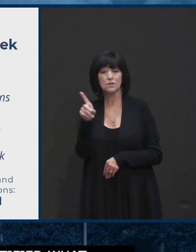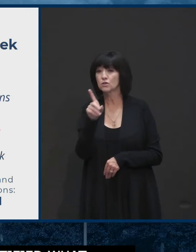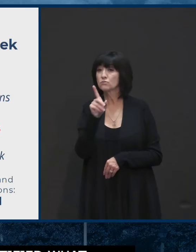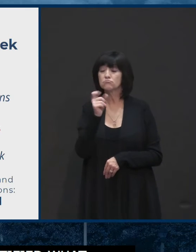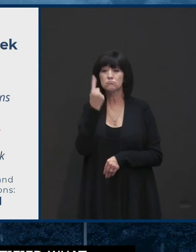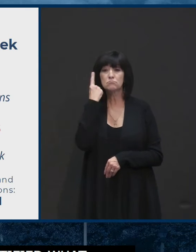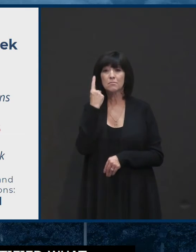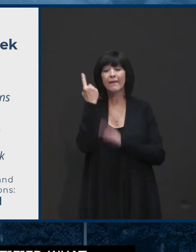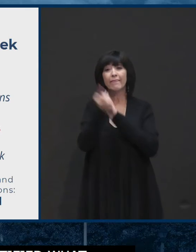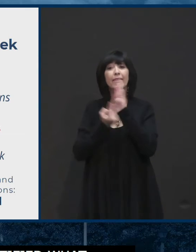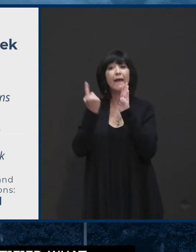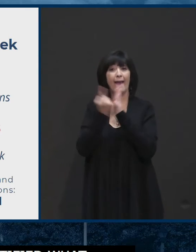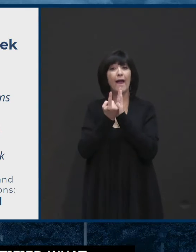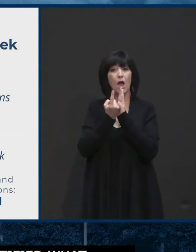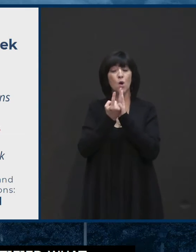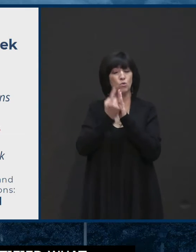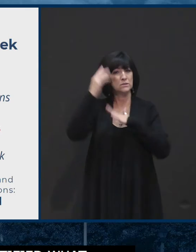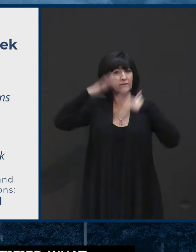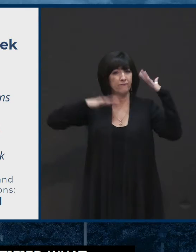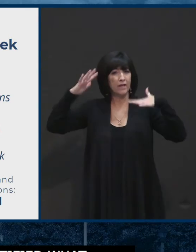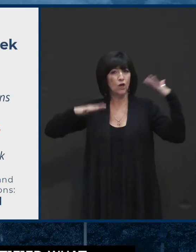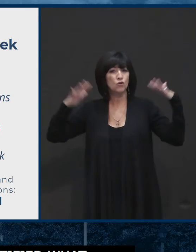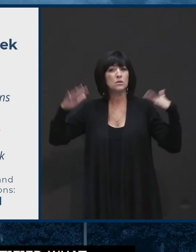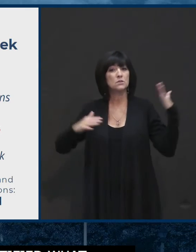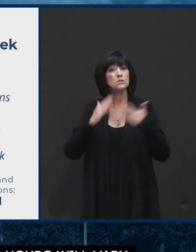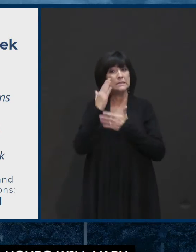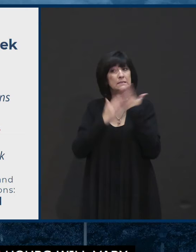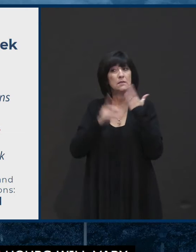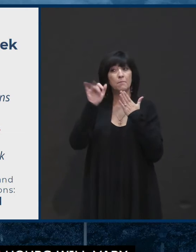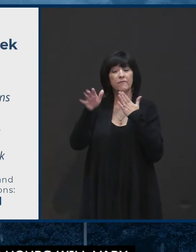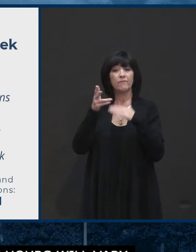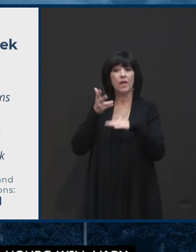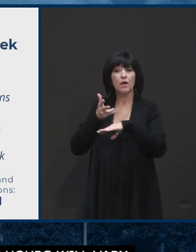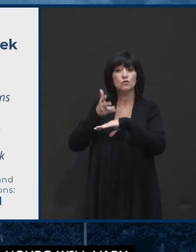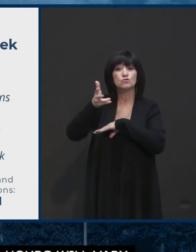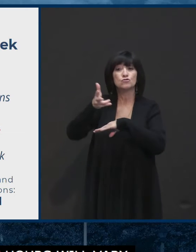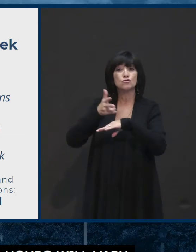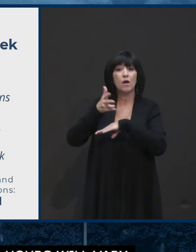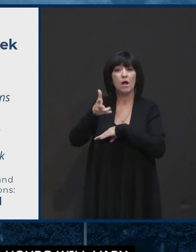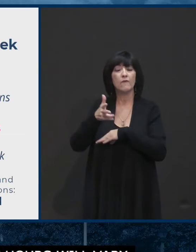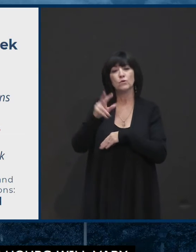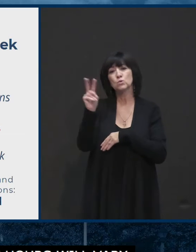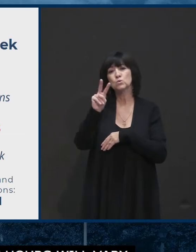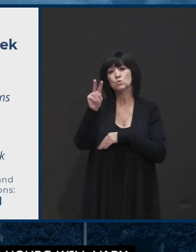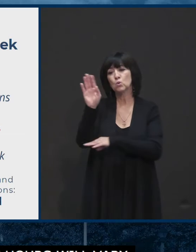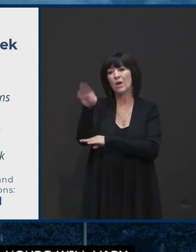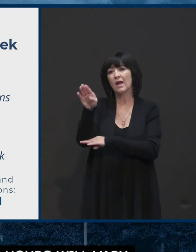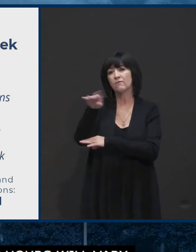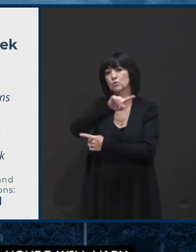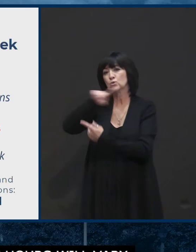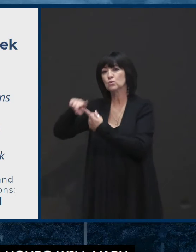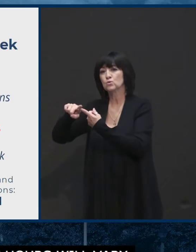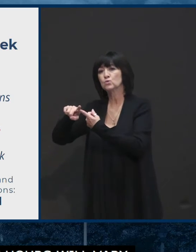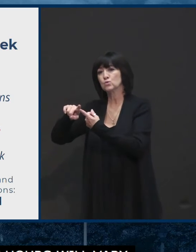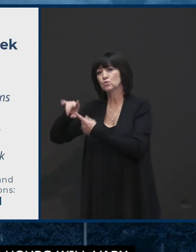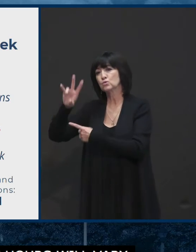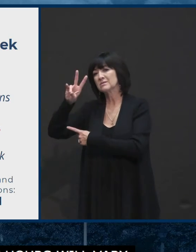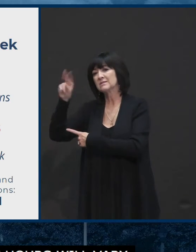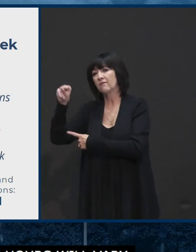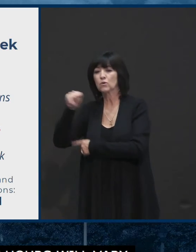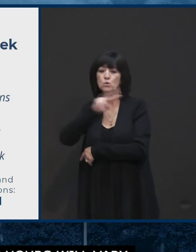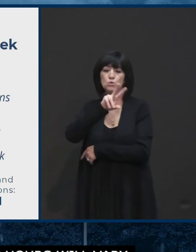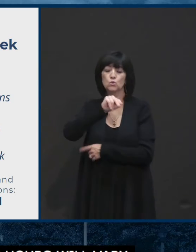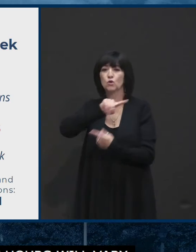little bit, so some of the drive-throughs right now are from 2 in the afternoon to 7:30 or 2:30 to 7:30, depending